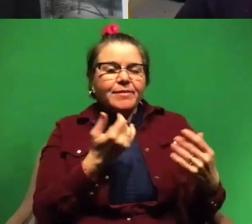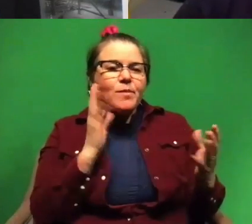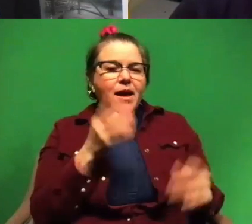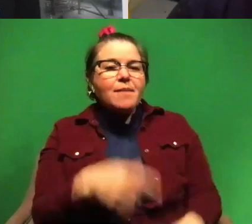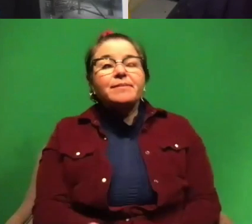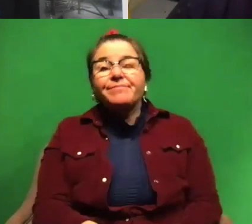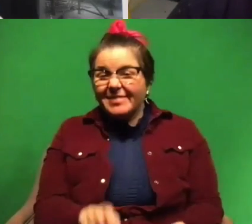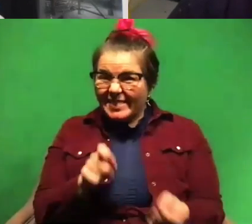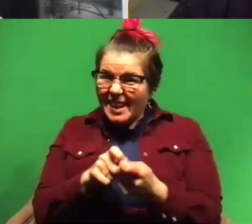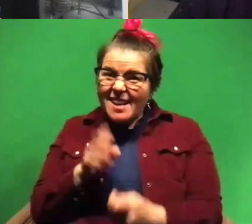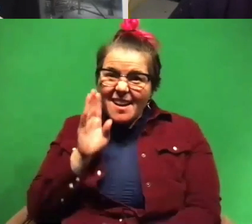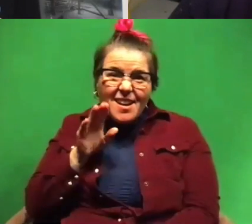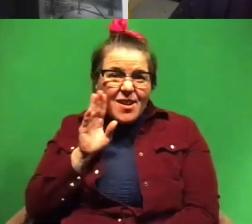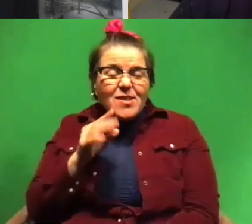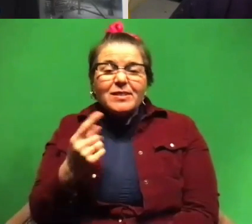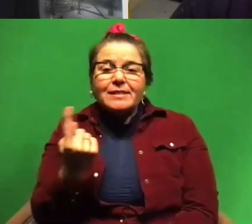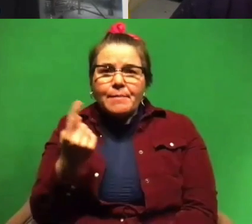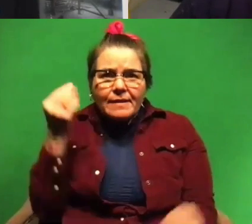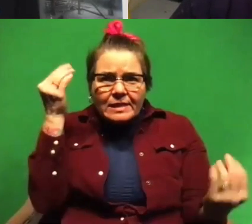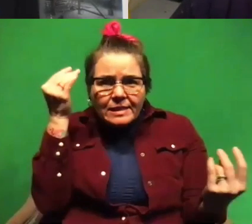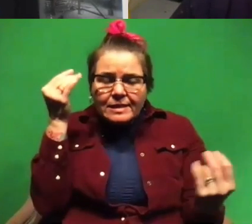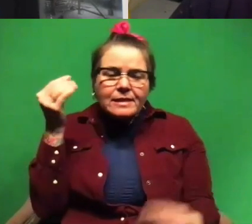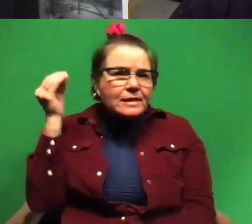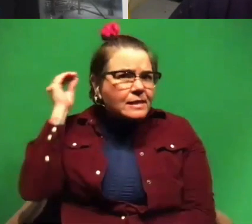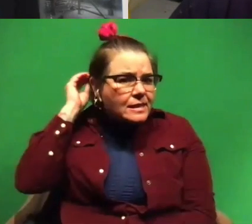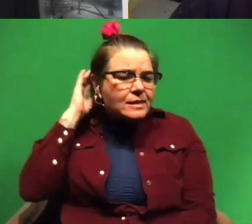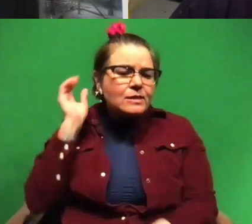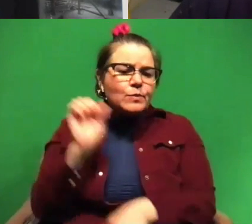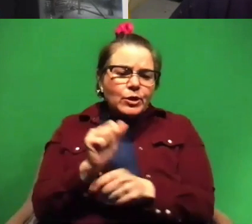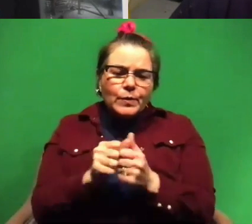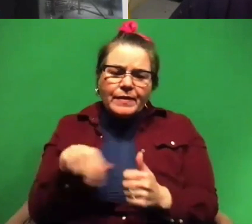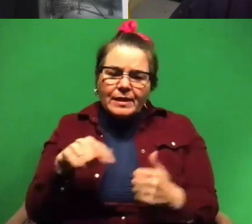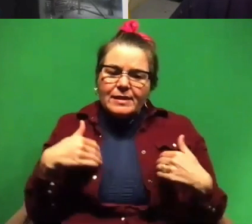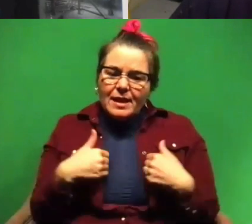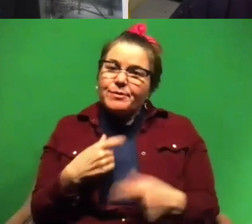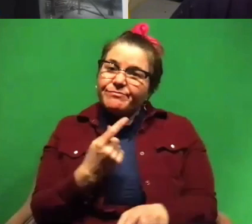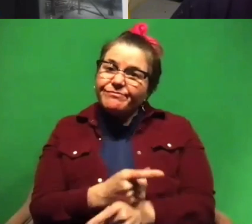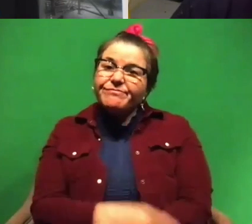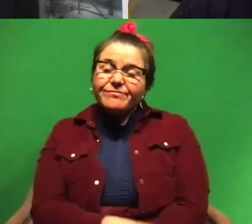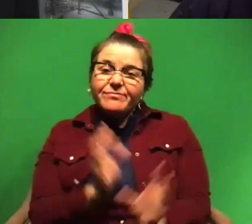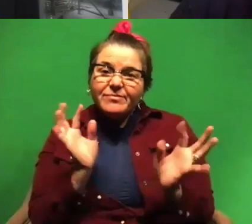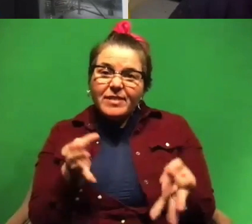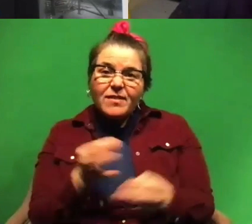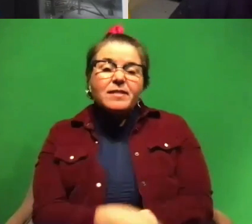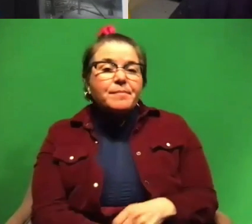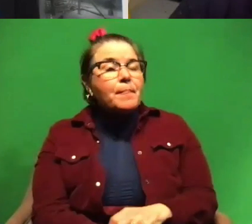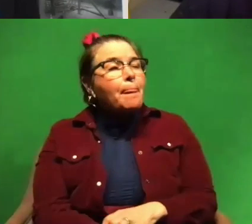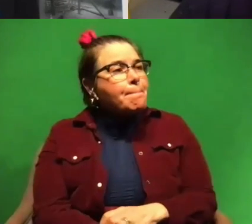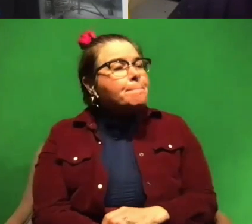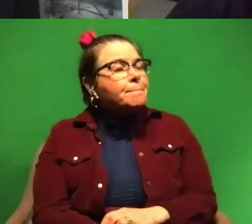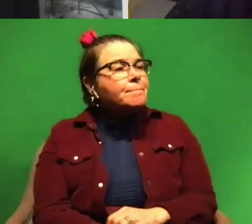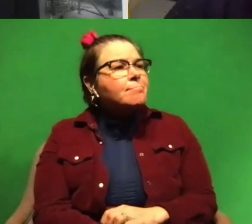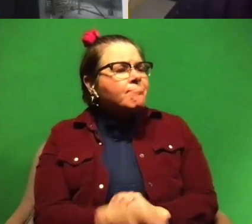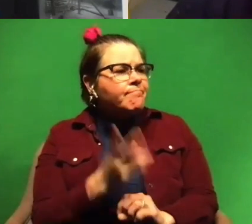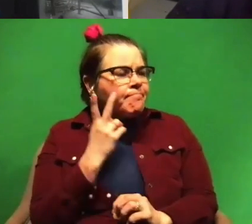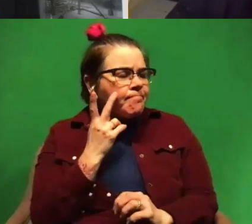Yeah. I know. And it's something we think about always, like working with these animals. Definitely. Yeah, for sure. Let's see.